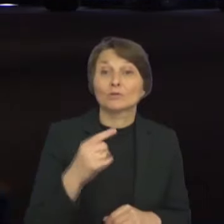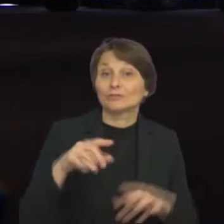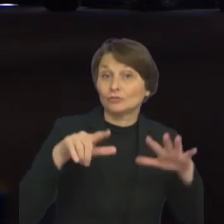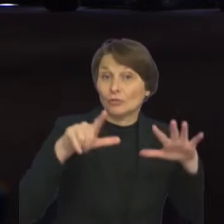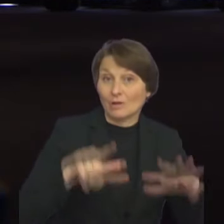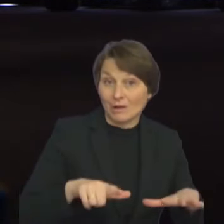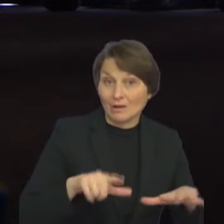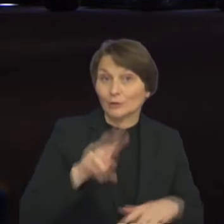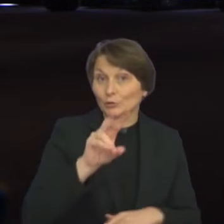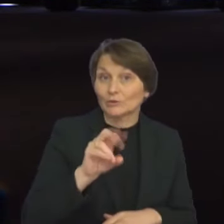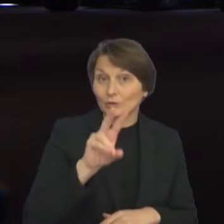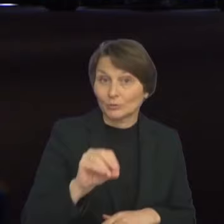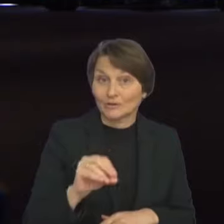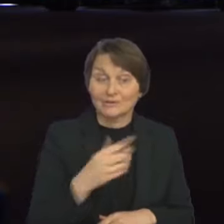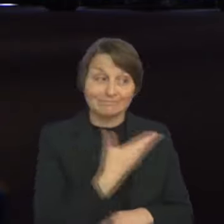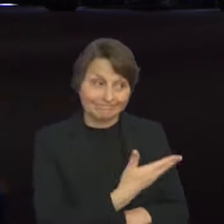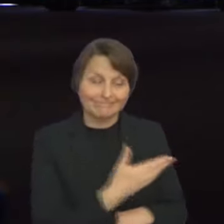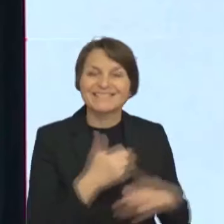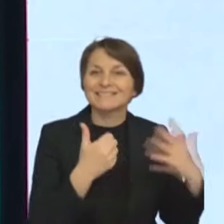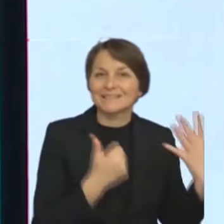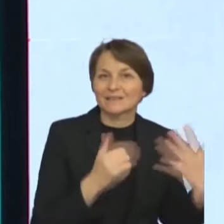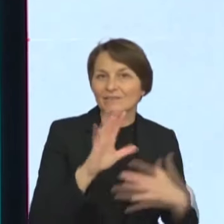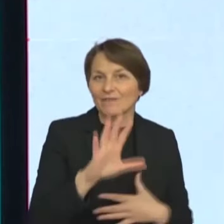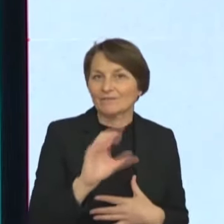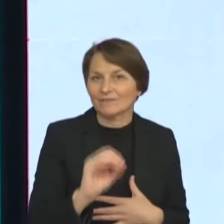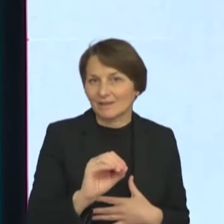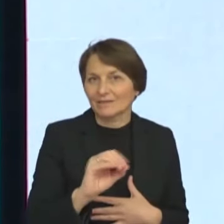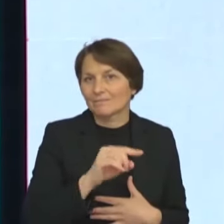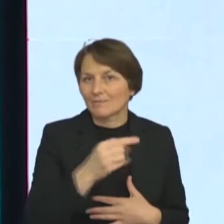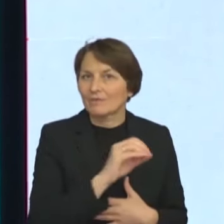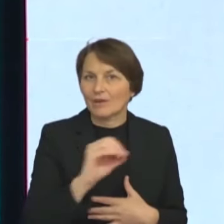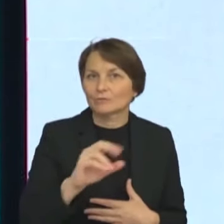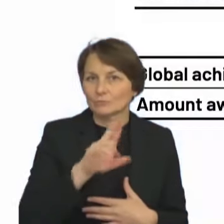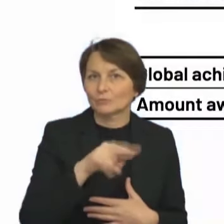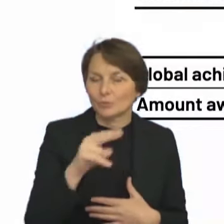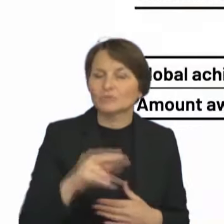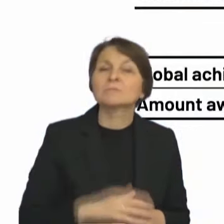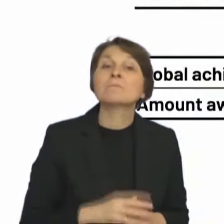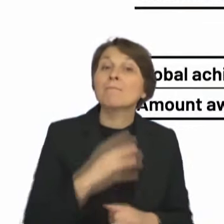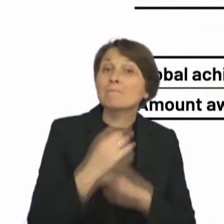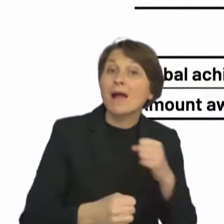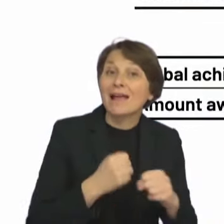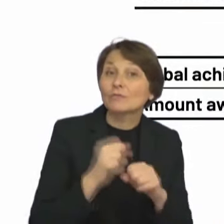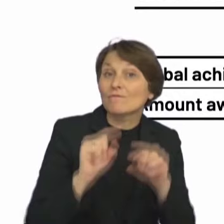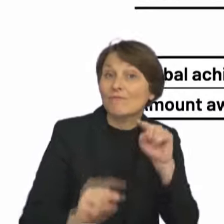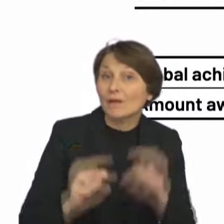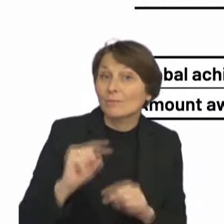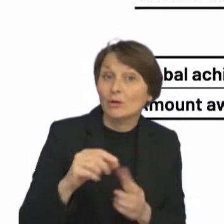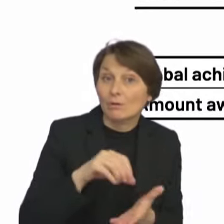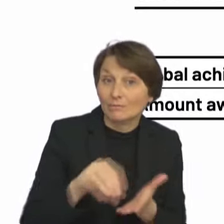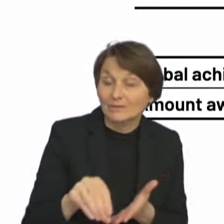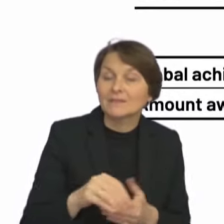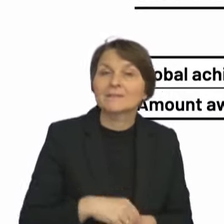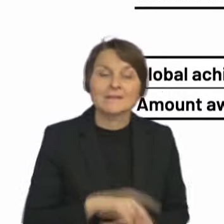amount of €650,000. Now, with regard to his annual variable compensation, the board examined the level of achievement